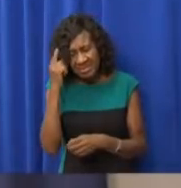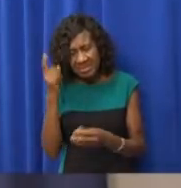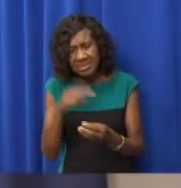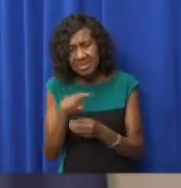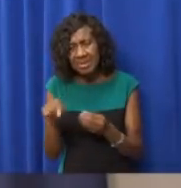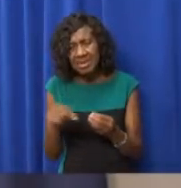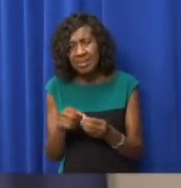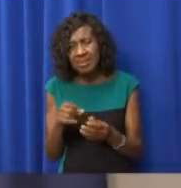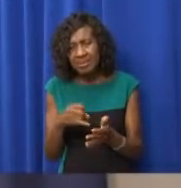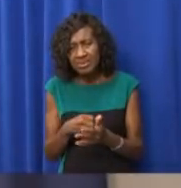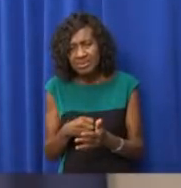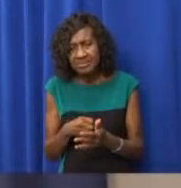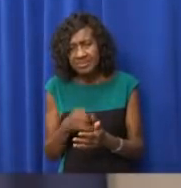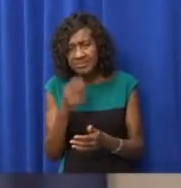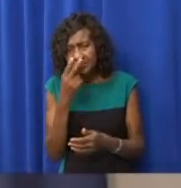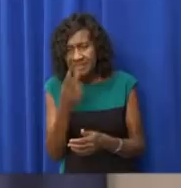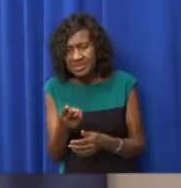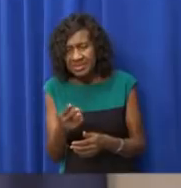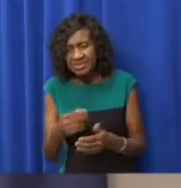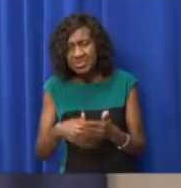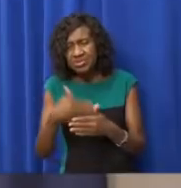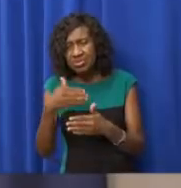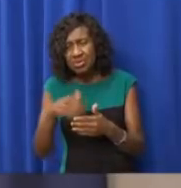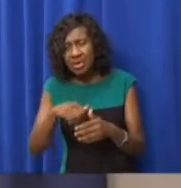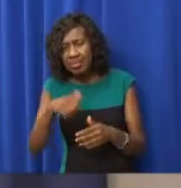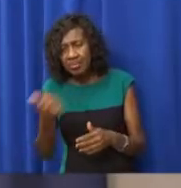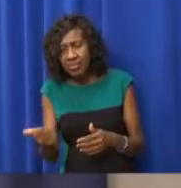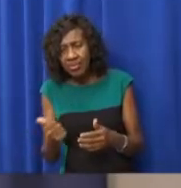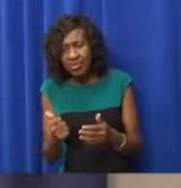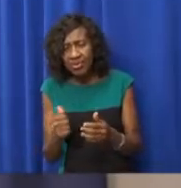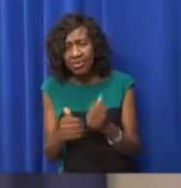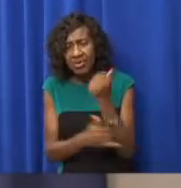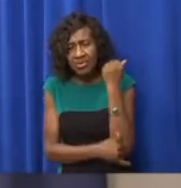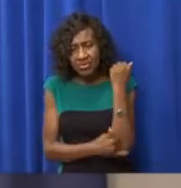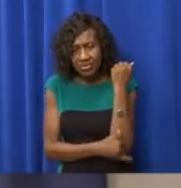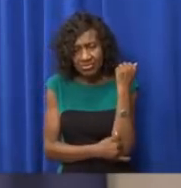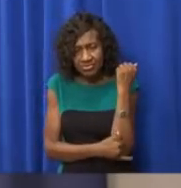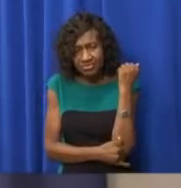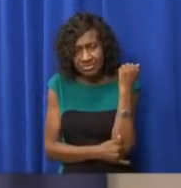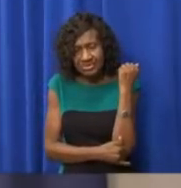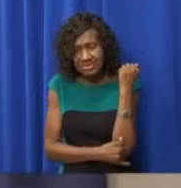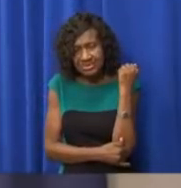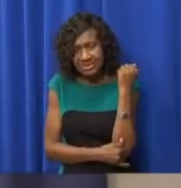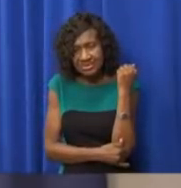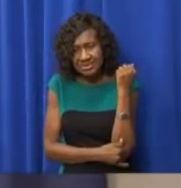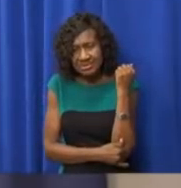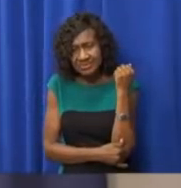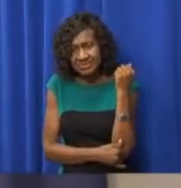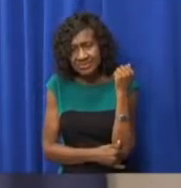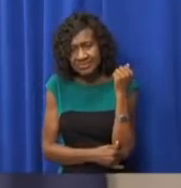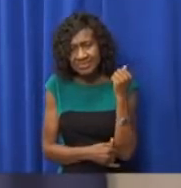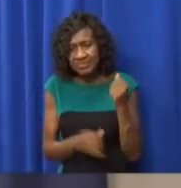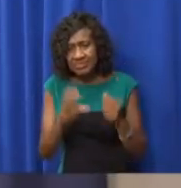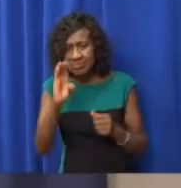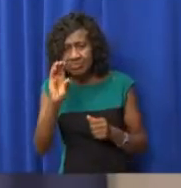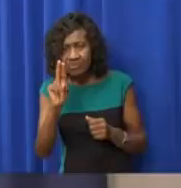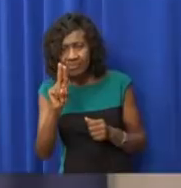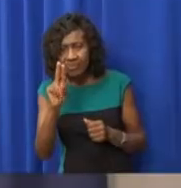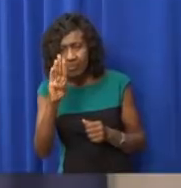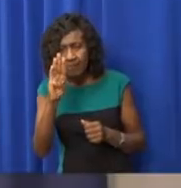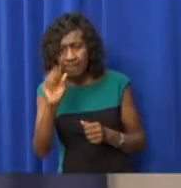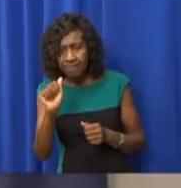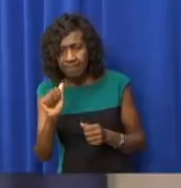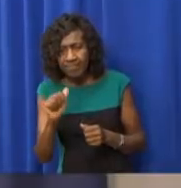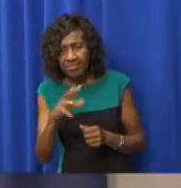look at neighboring countries. I mean, we don't have to reinvent the wheel with everything. I look at neighboring countries like Cuba and